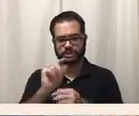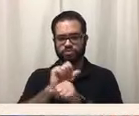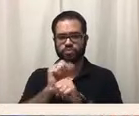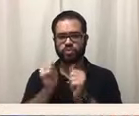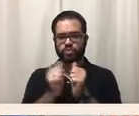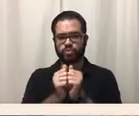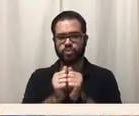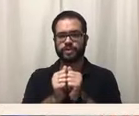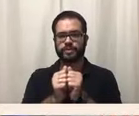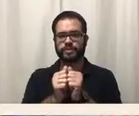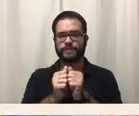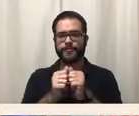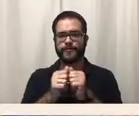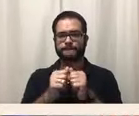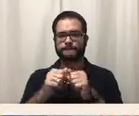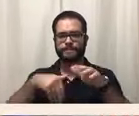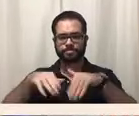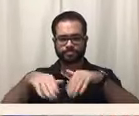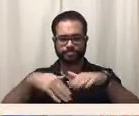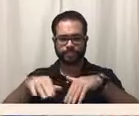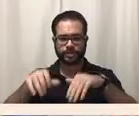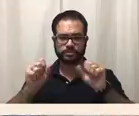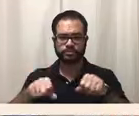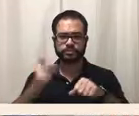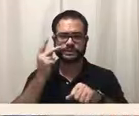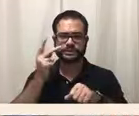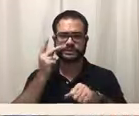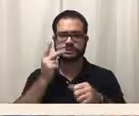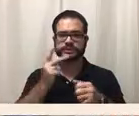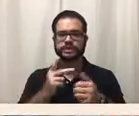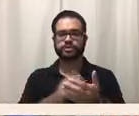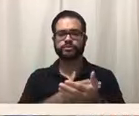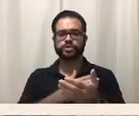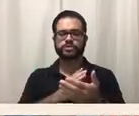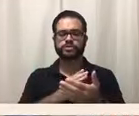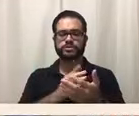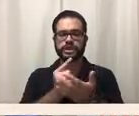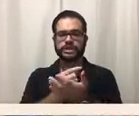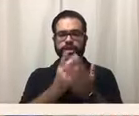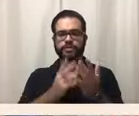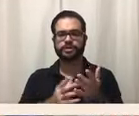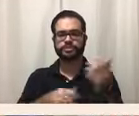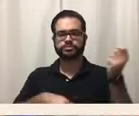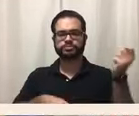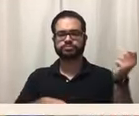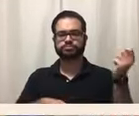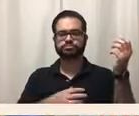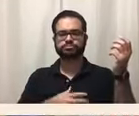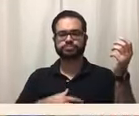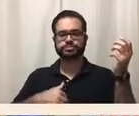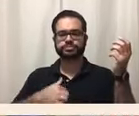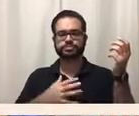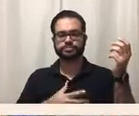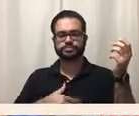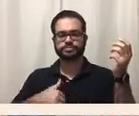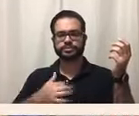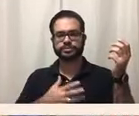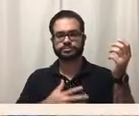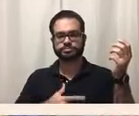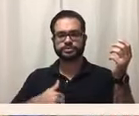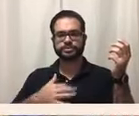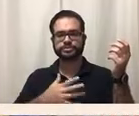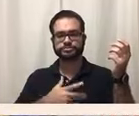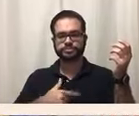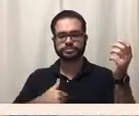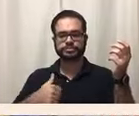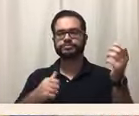the ability to walk. And you can see the music therapist holding an auto harp. And then you can see in the